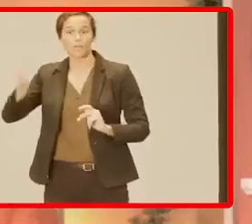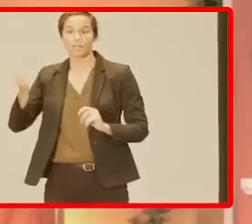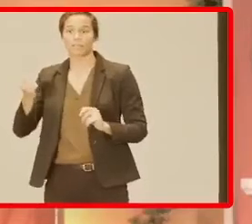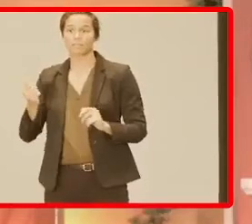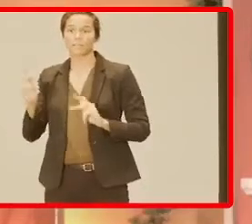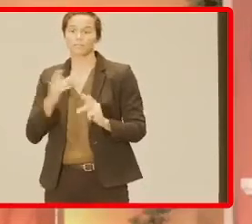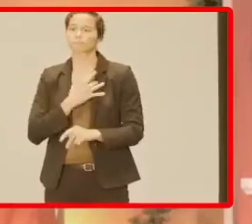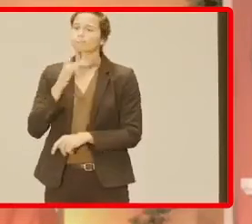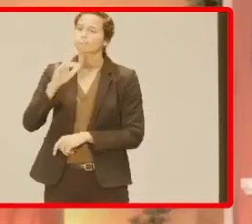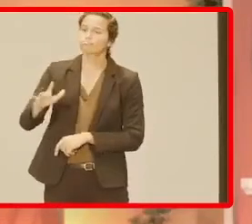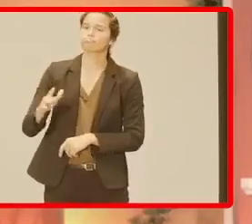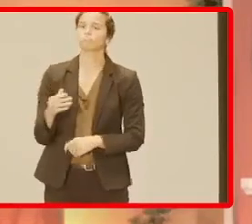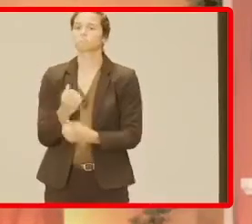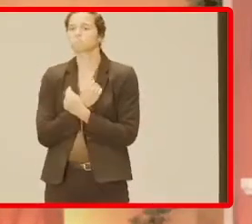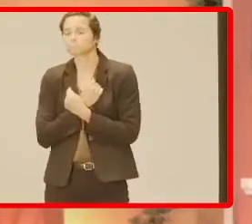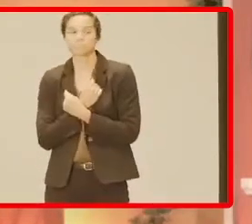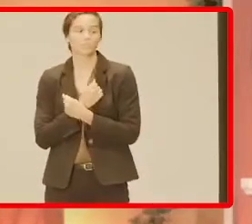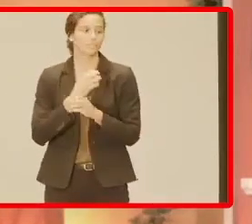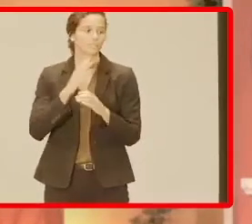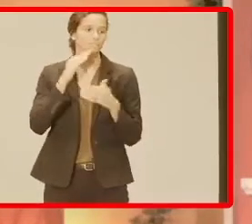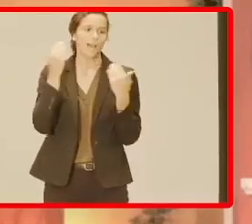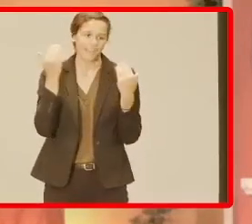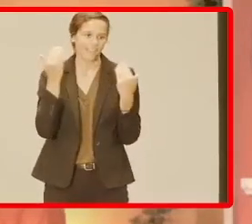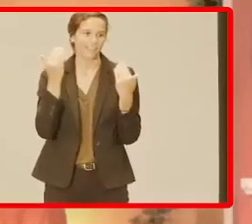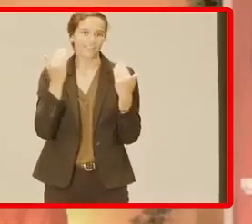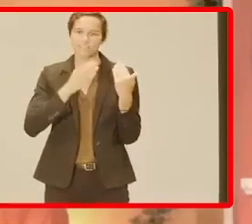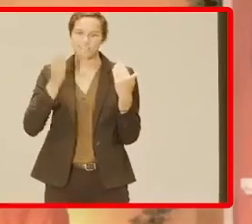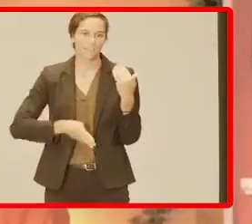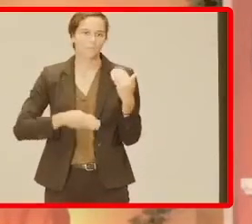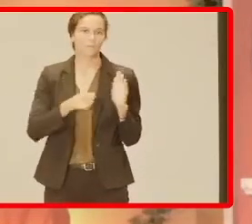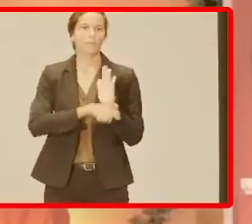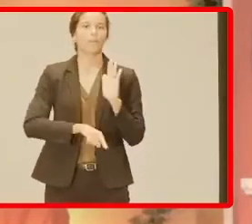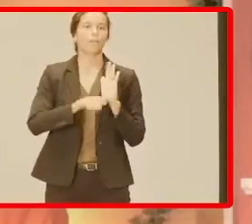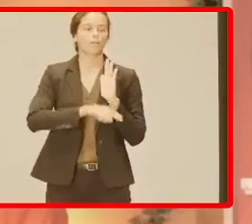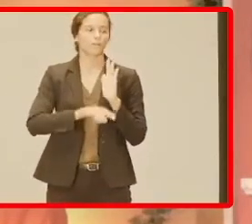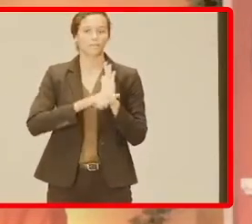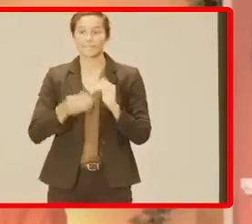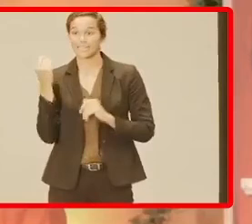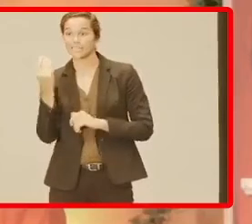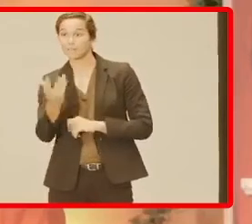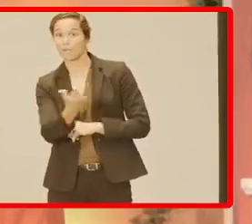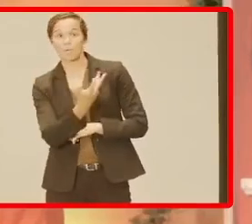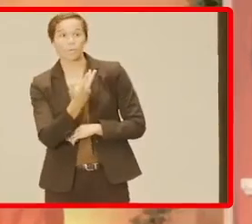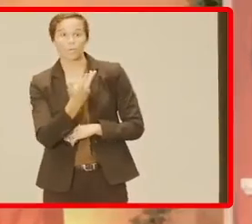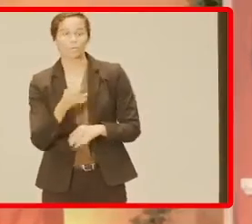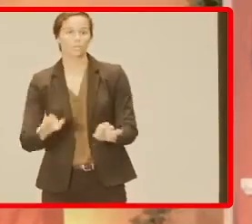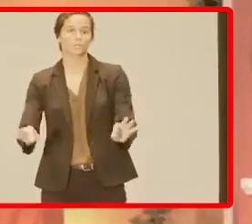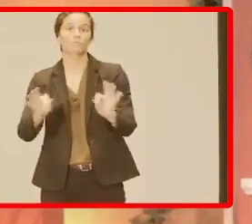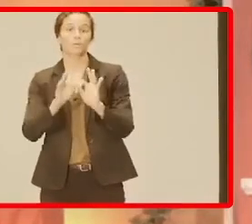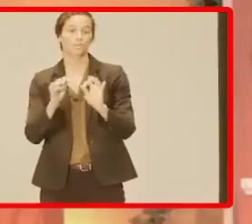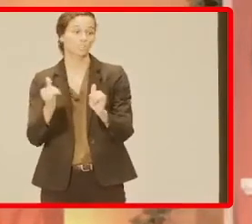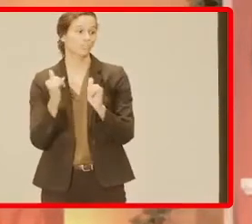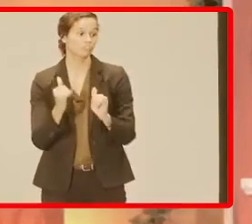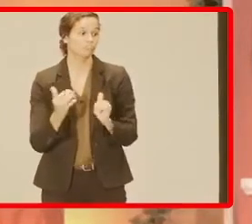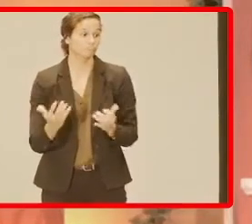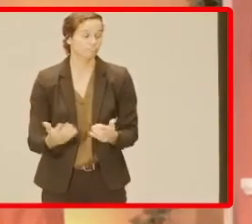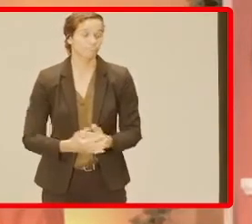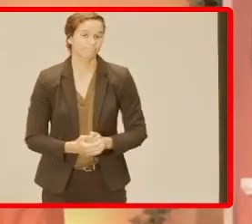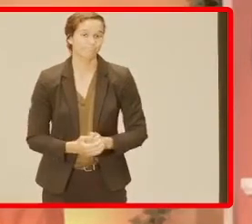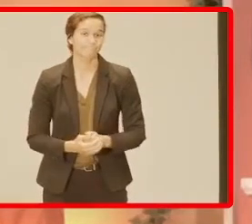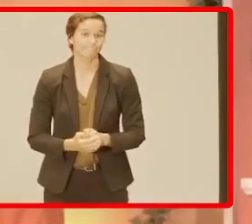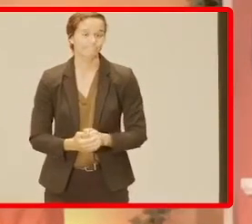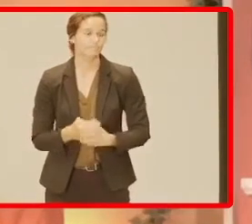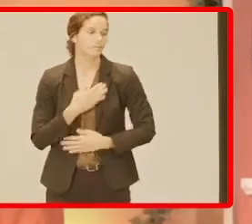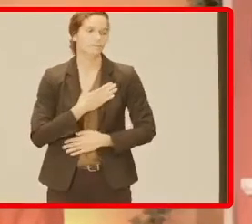at people and smile and let them know they matter too. Please, please, smile